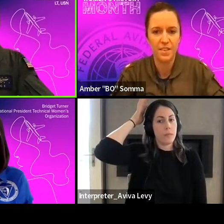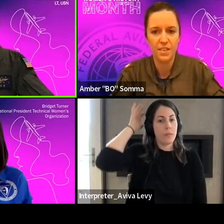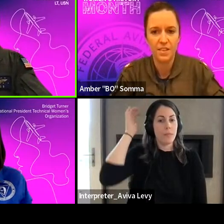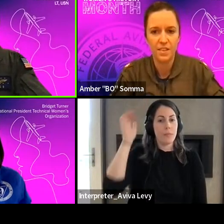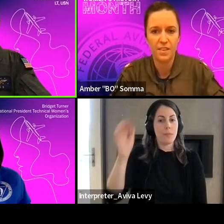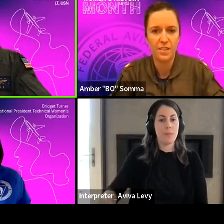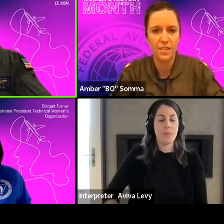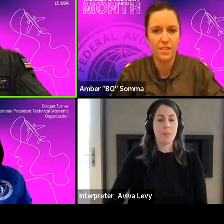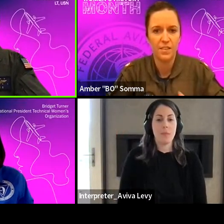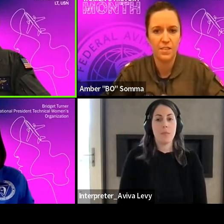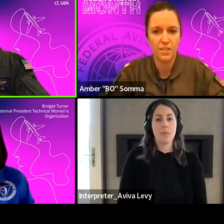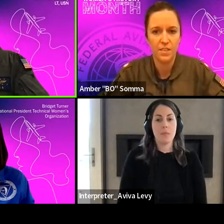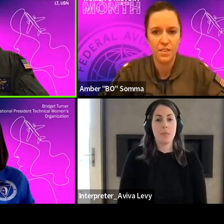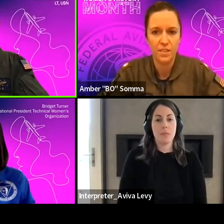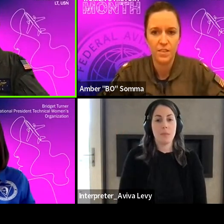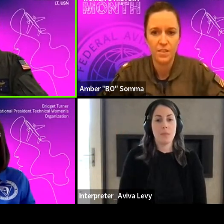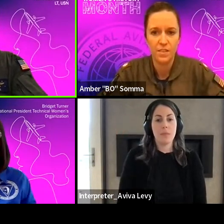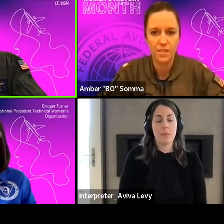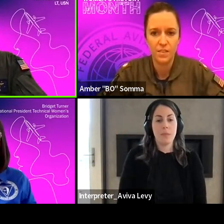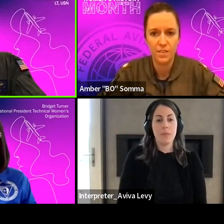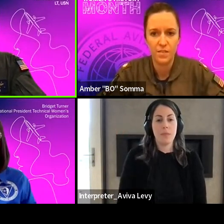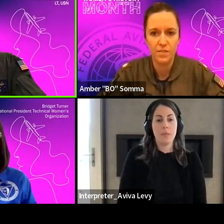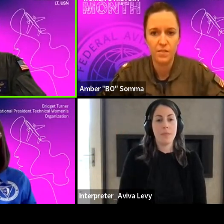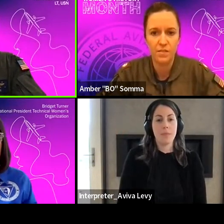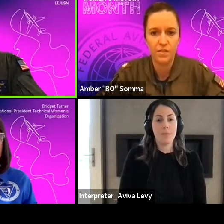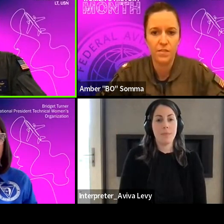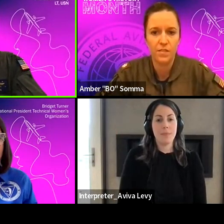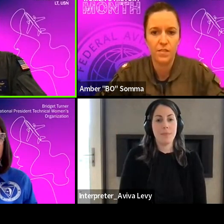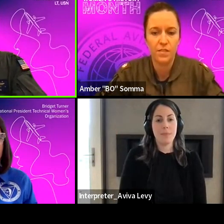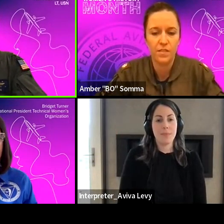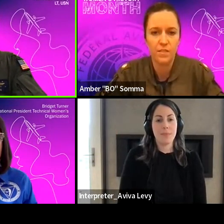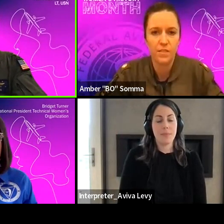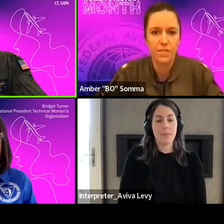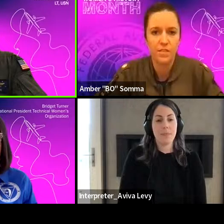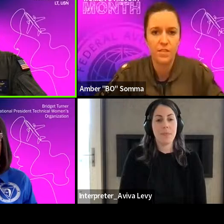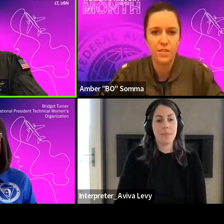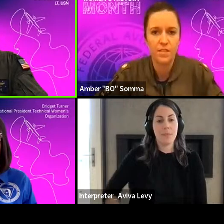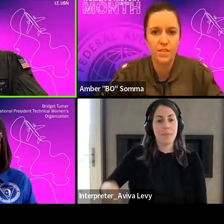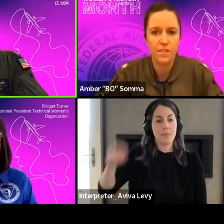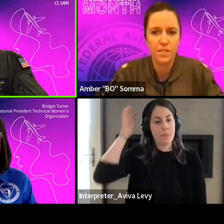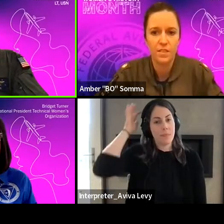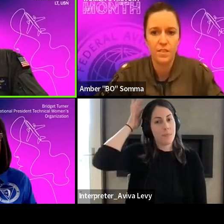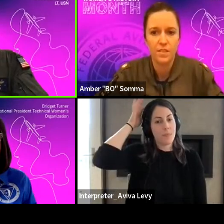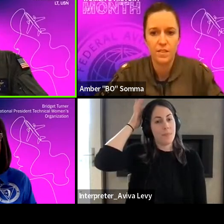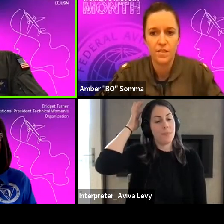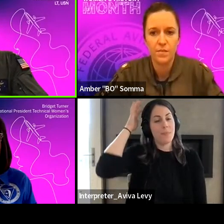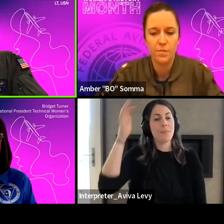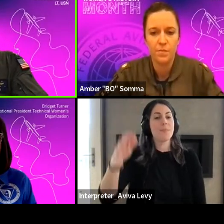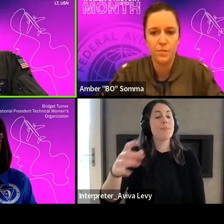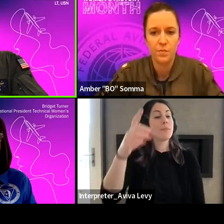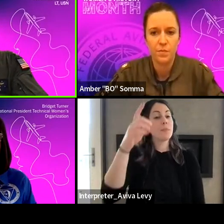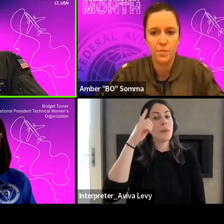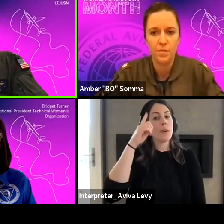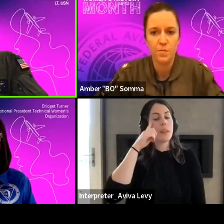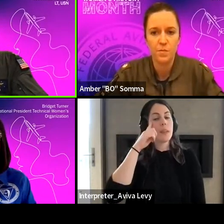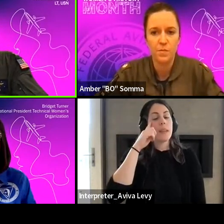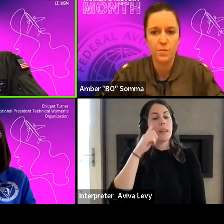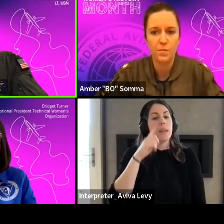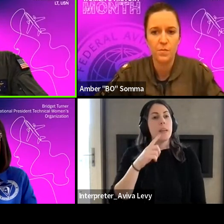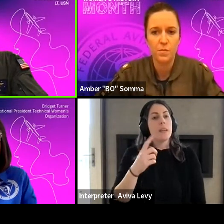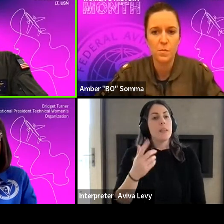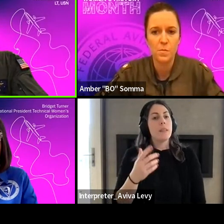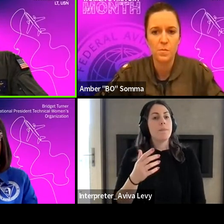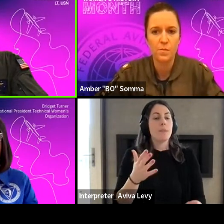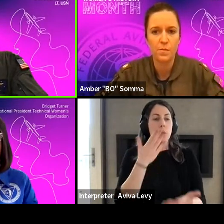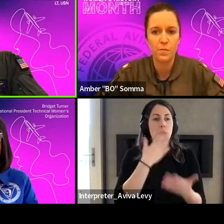I think just having the opportunity to, again, like I really view flying as a craft, and